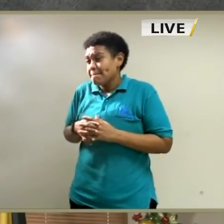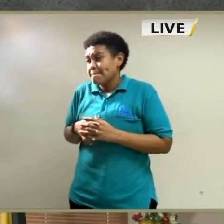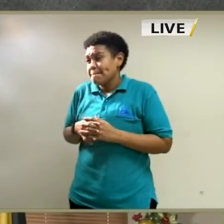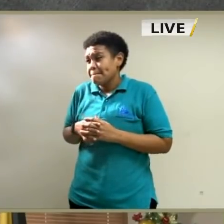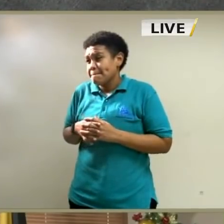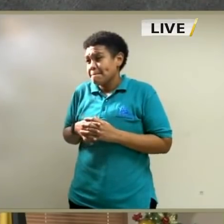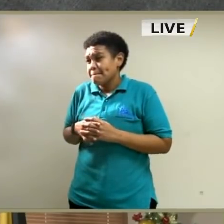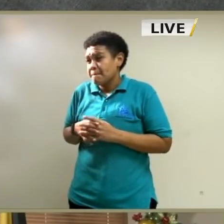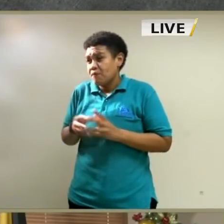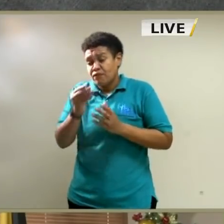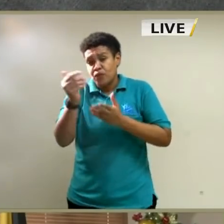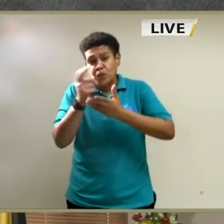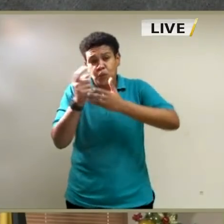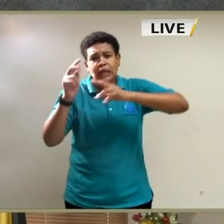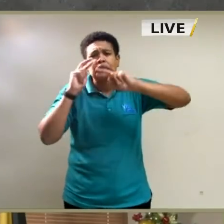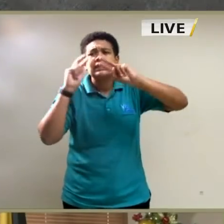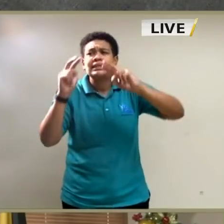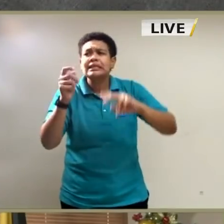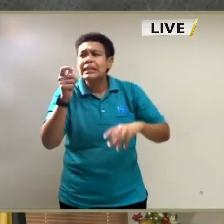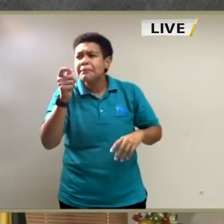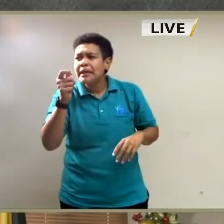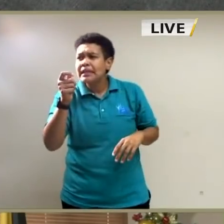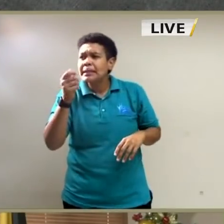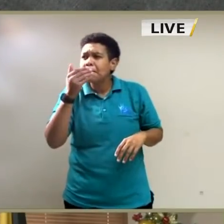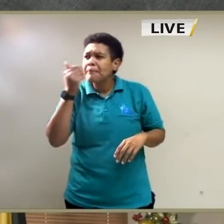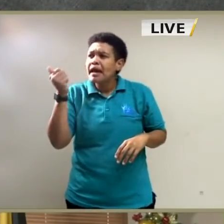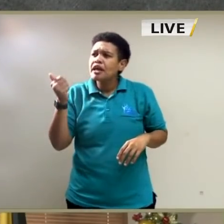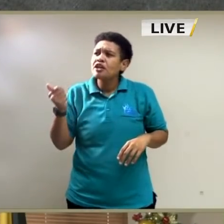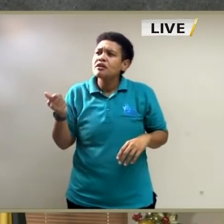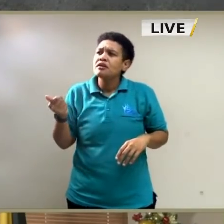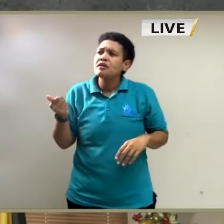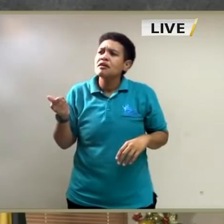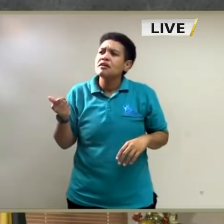note, we can see it a little better.